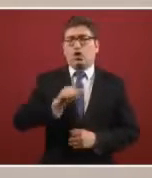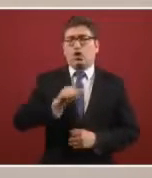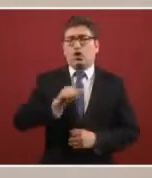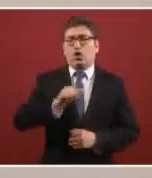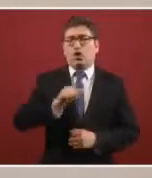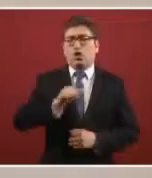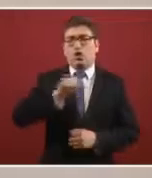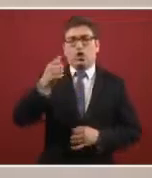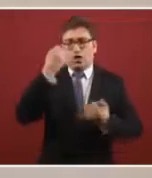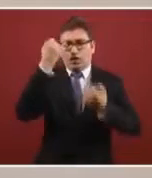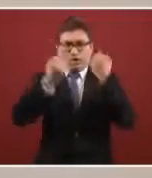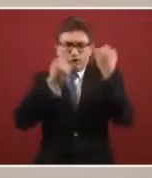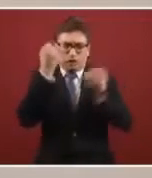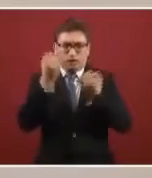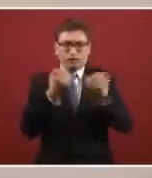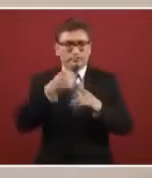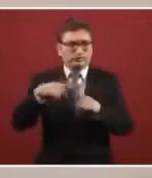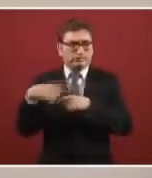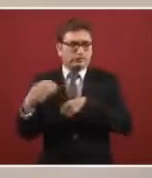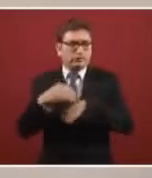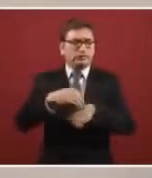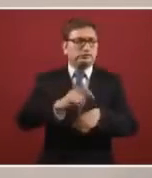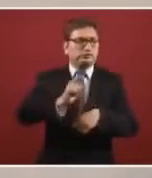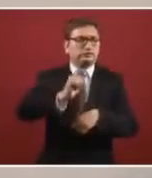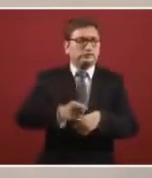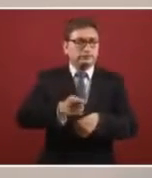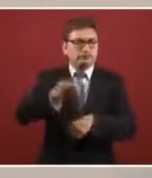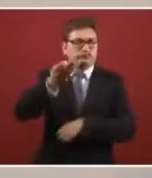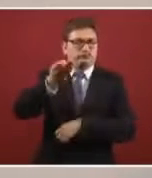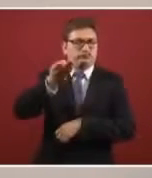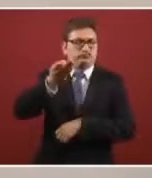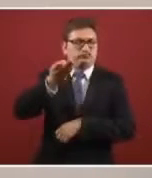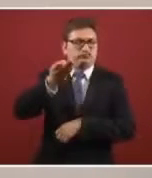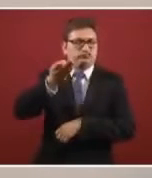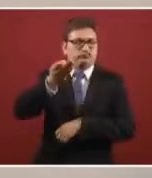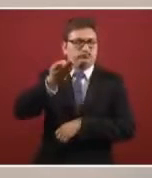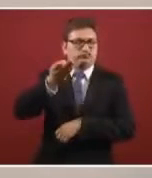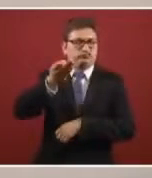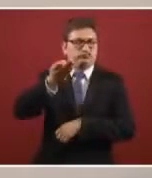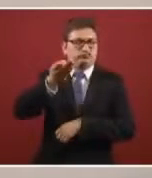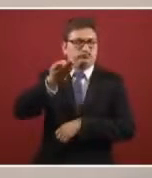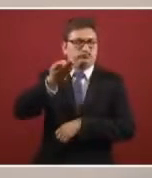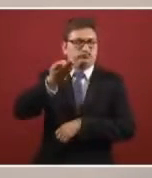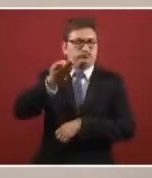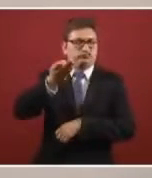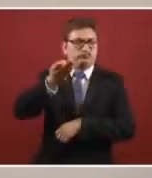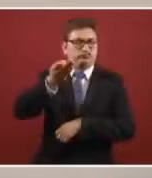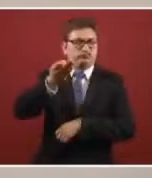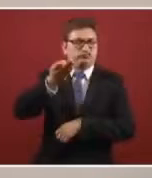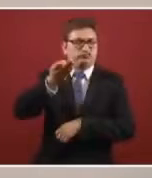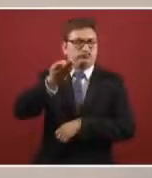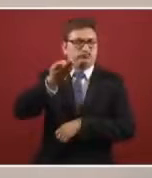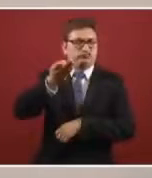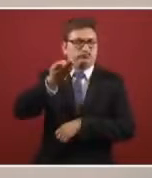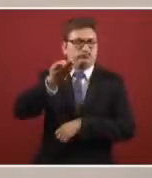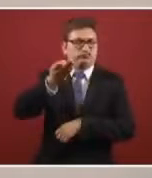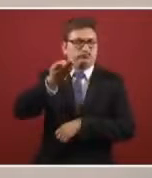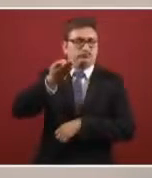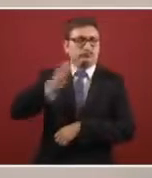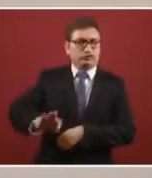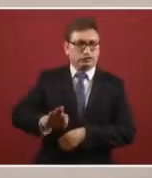respecting that son traición a la patria. Are traitorous behavior to our